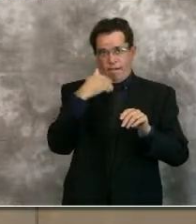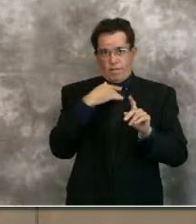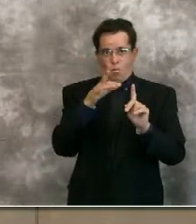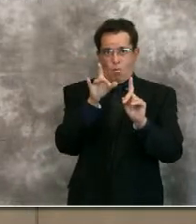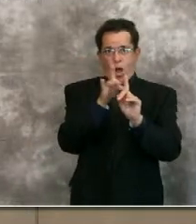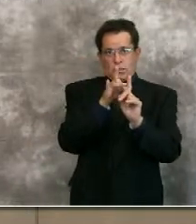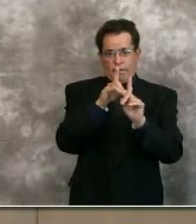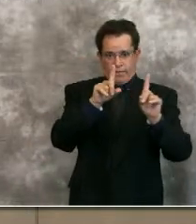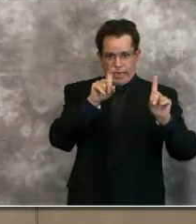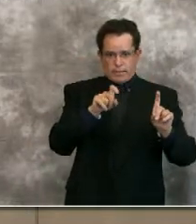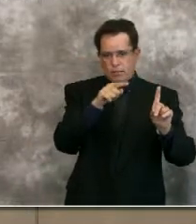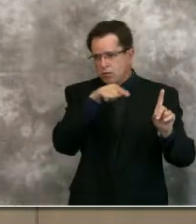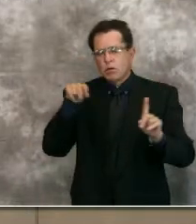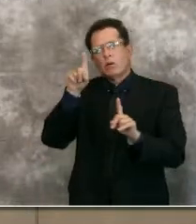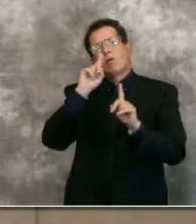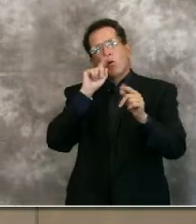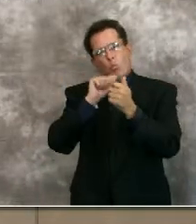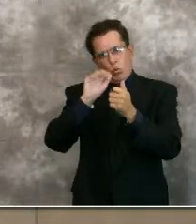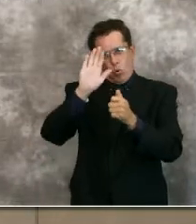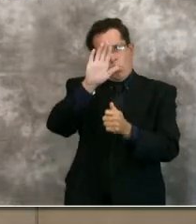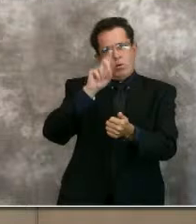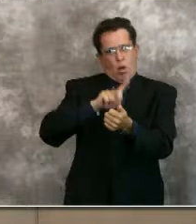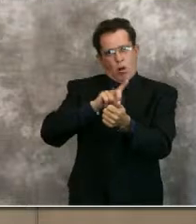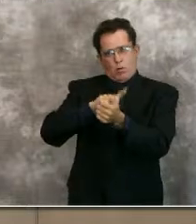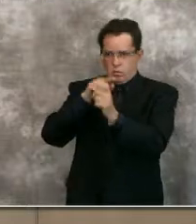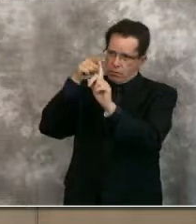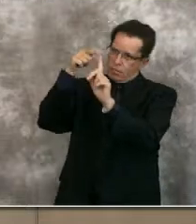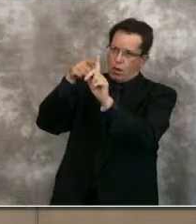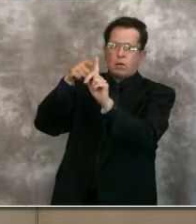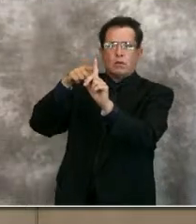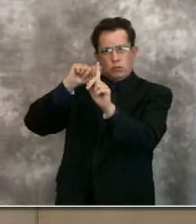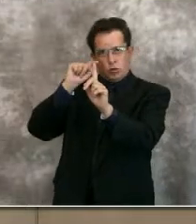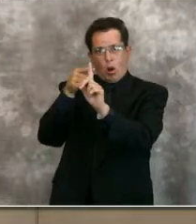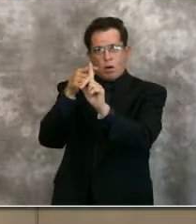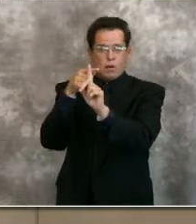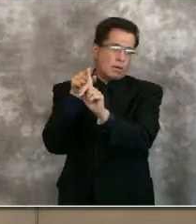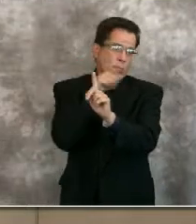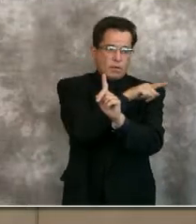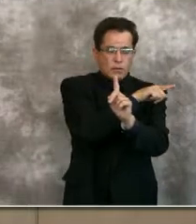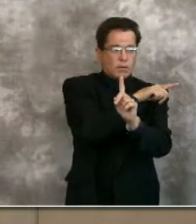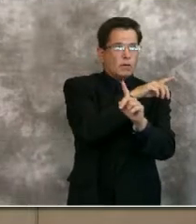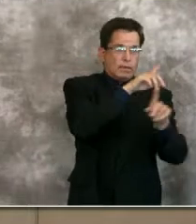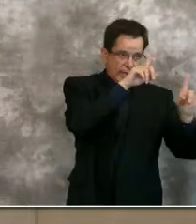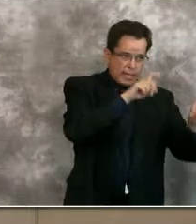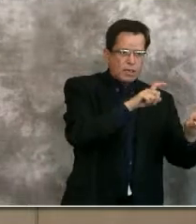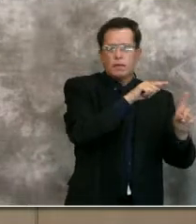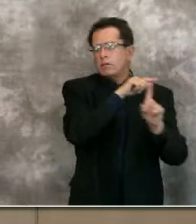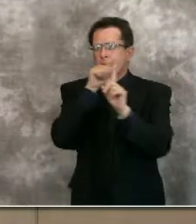to get linked back to their medical care provider. So it starts there, it ends there if it's a positive case.